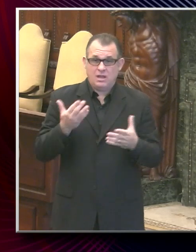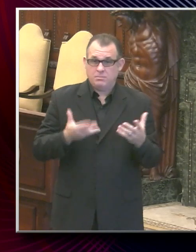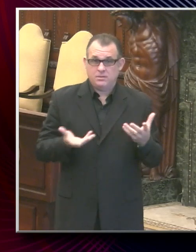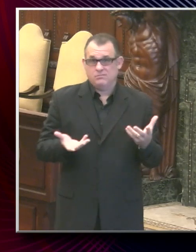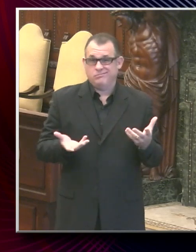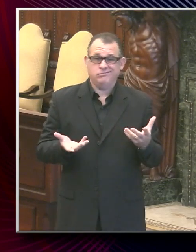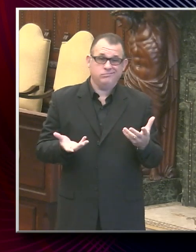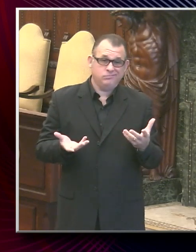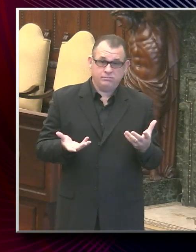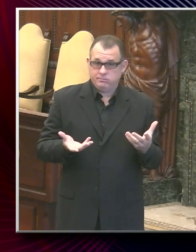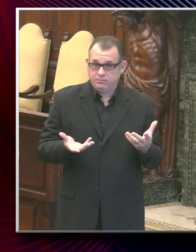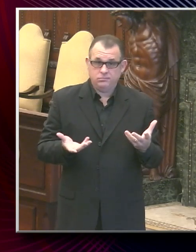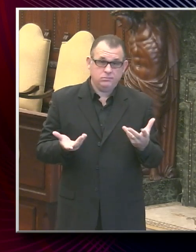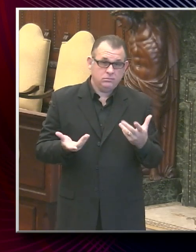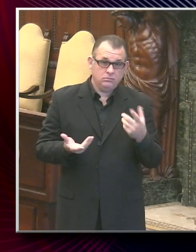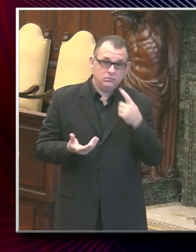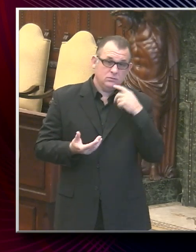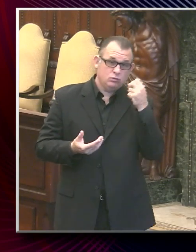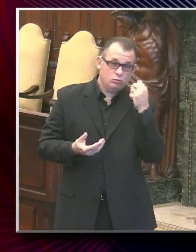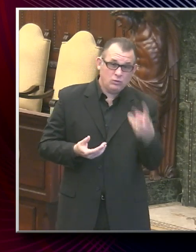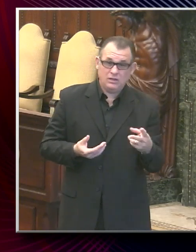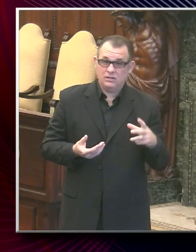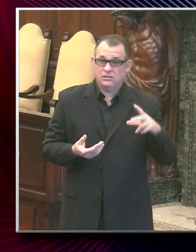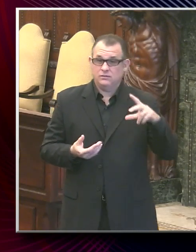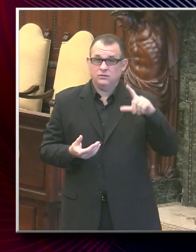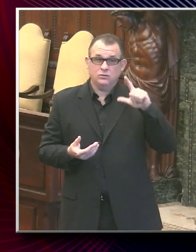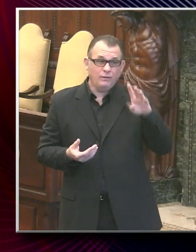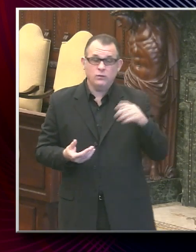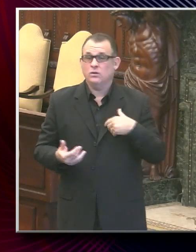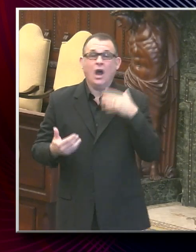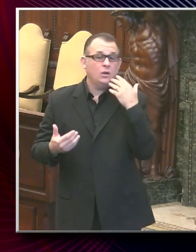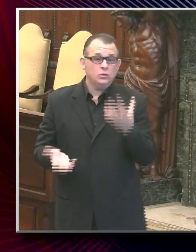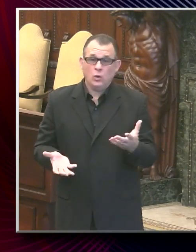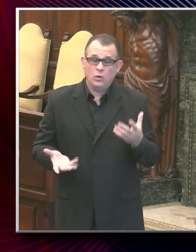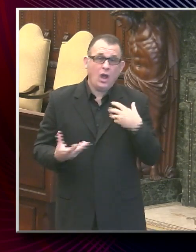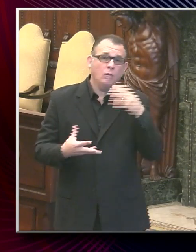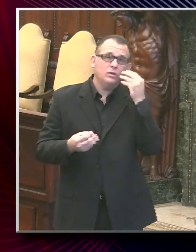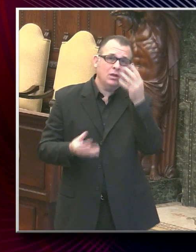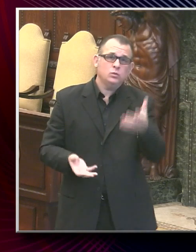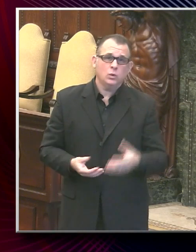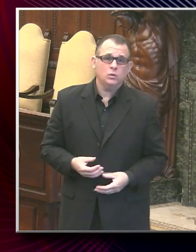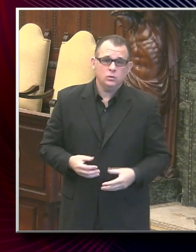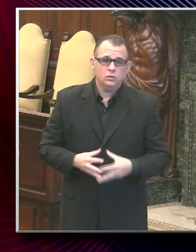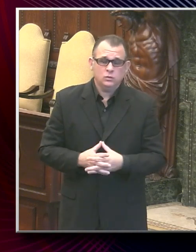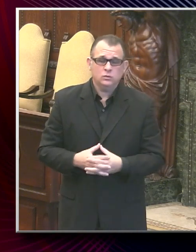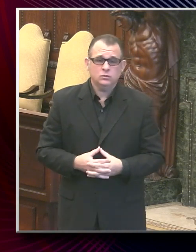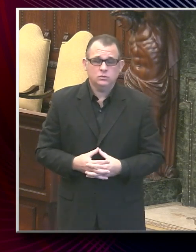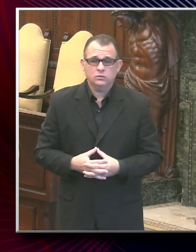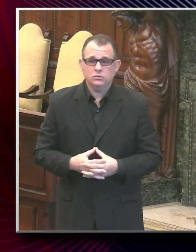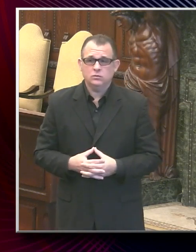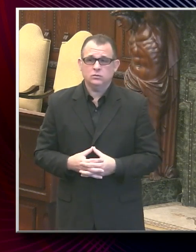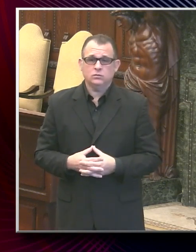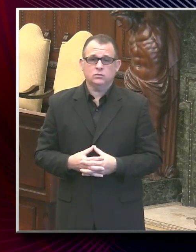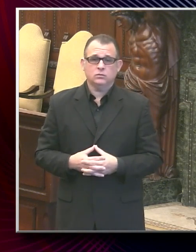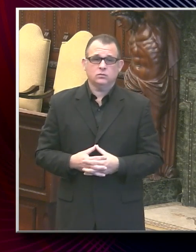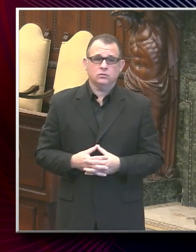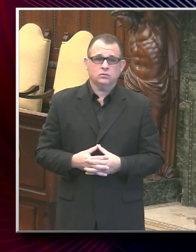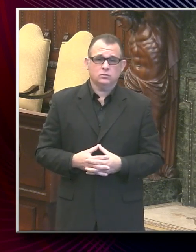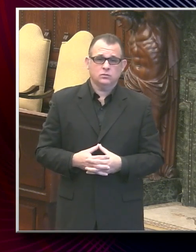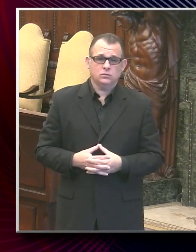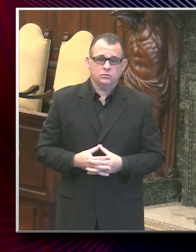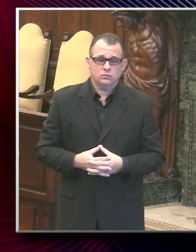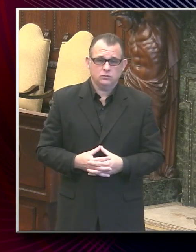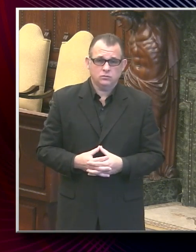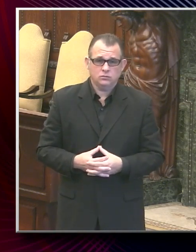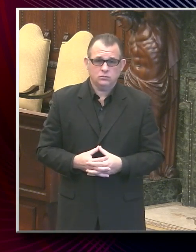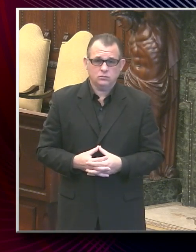we'll have to get back to her with those specifics. No tengo un número estimado, pero calculamos que debe ser docenas de